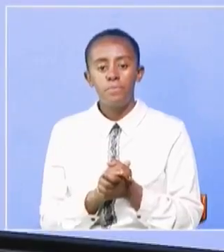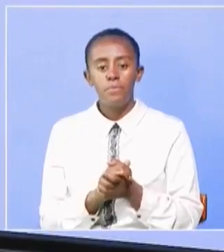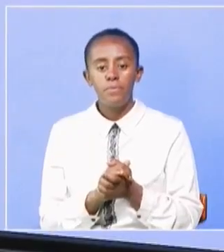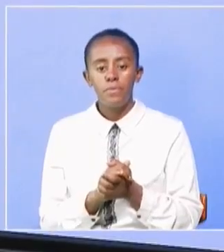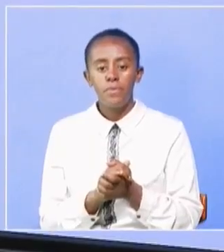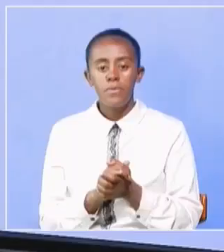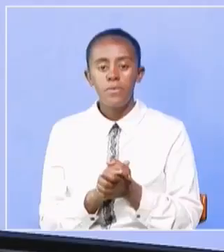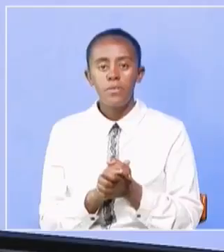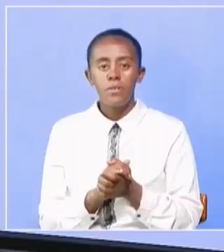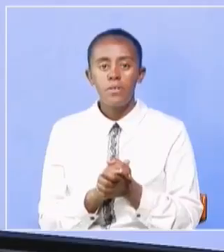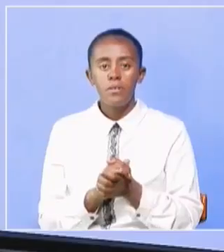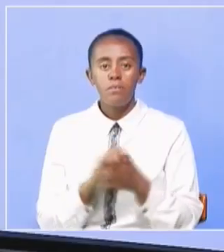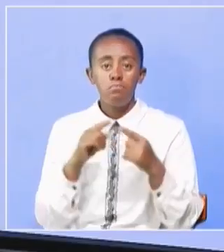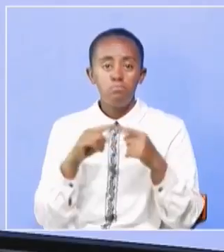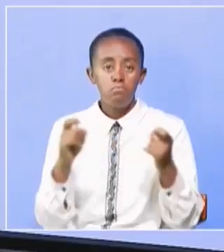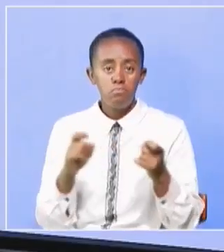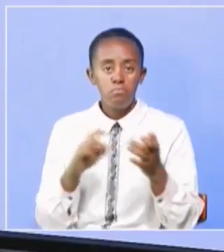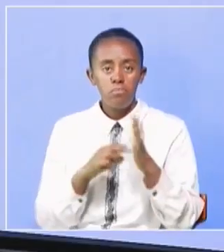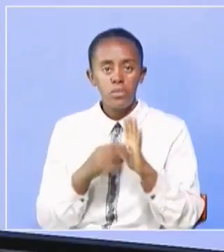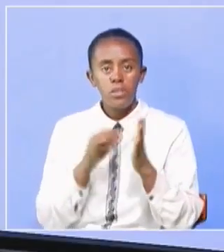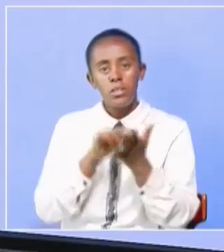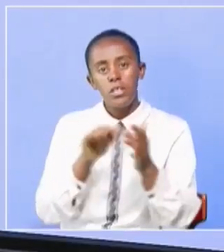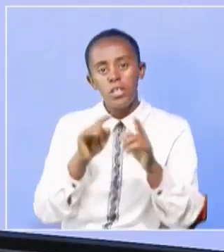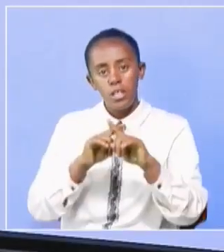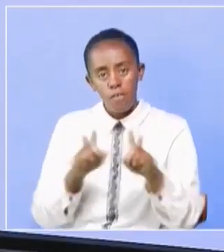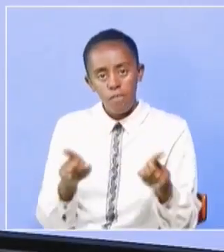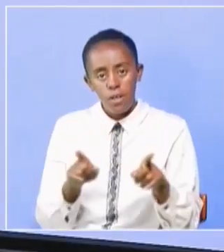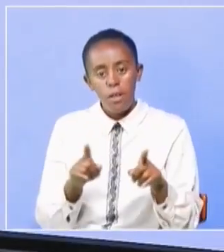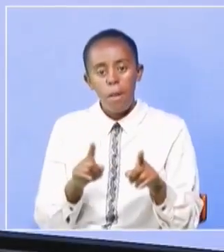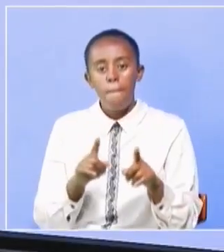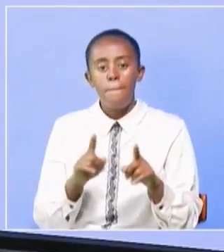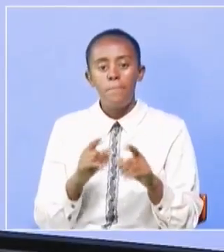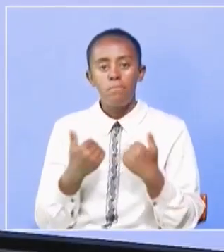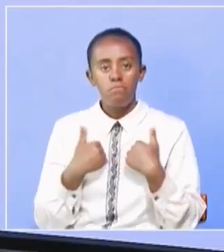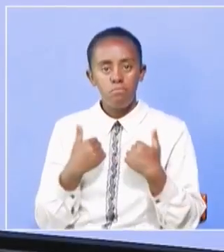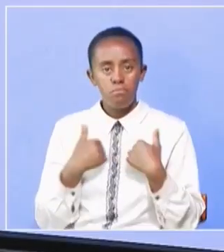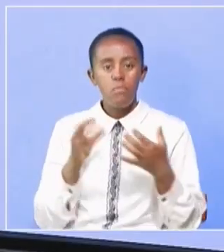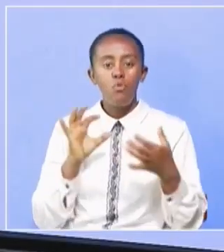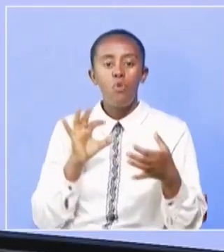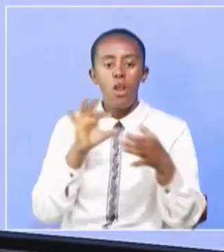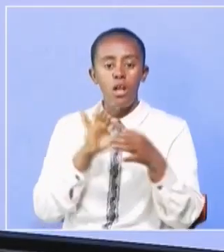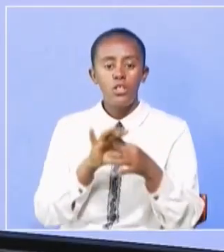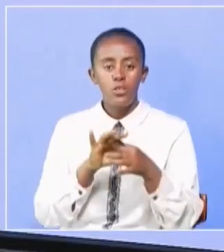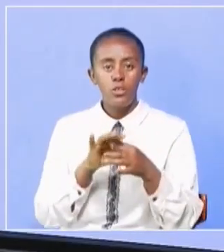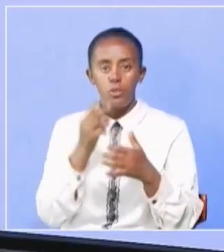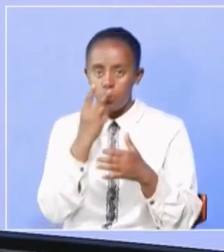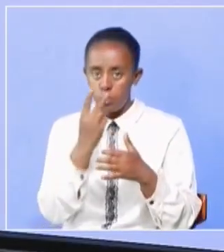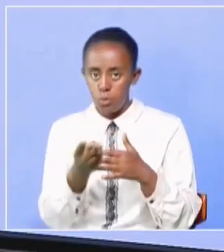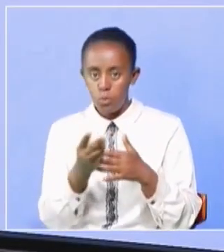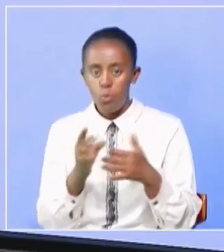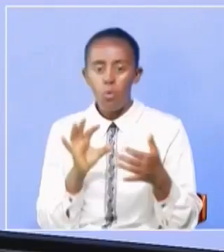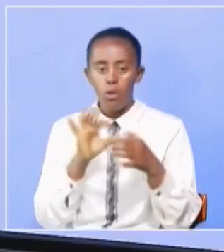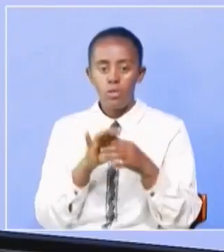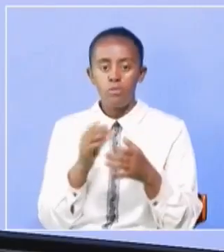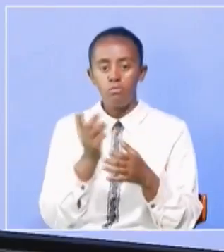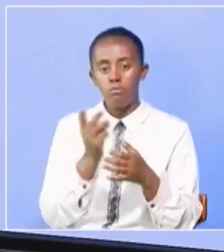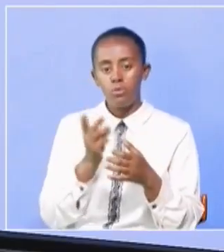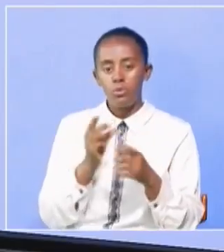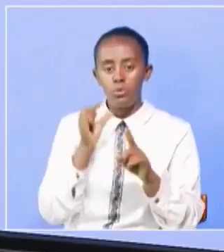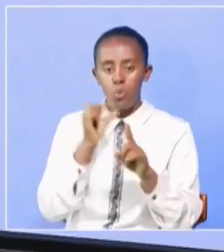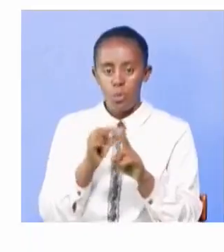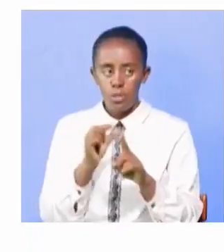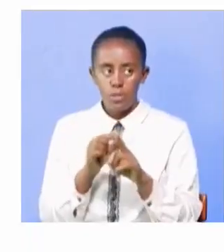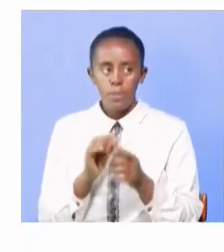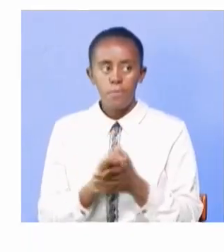Relational antonyms are words that are different, but they have a relation. You see a relationship between those words. For